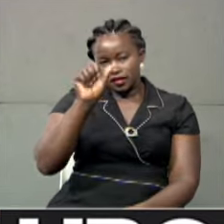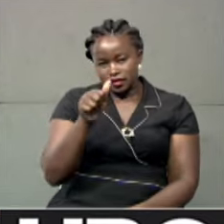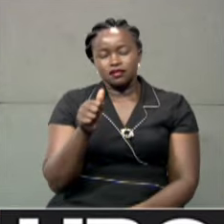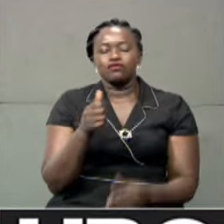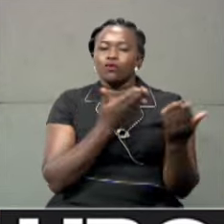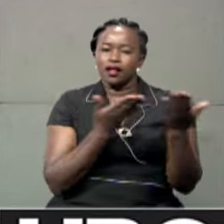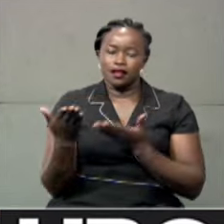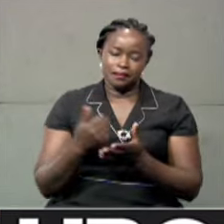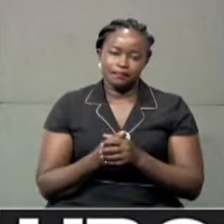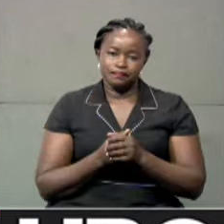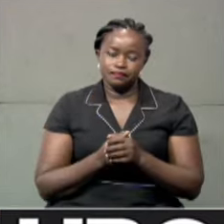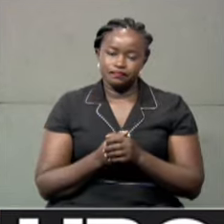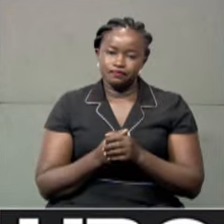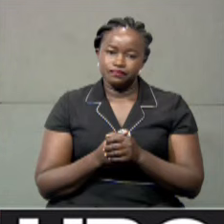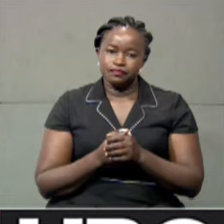most welcome.